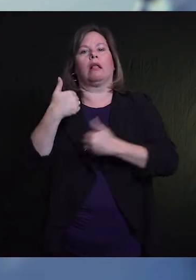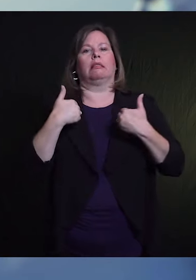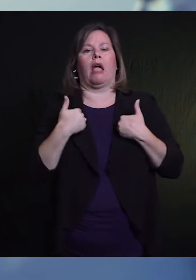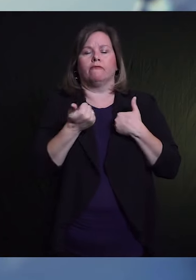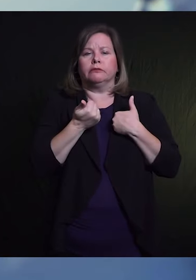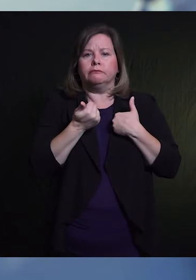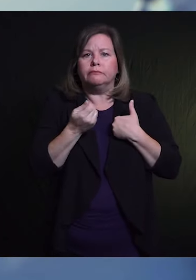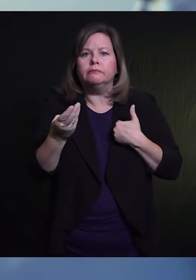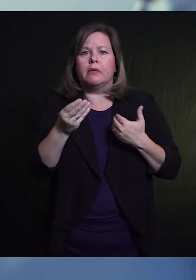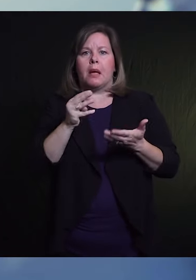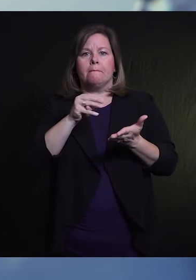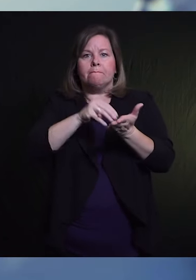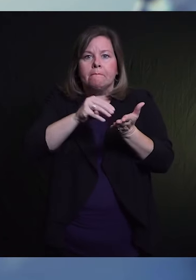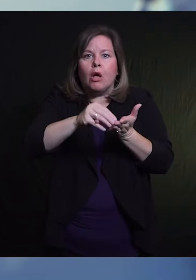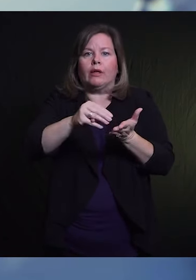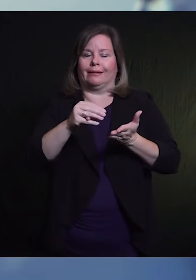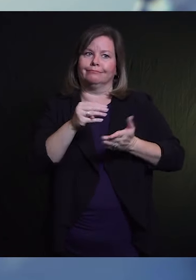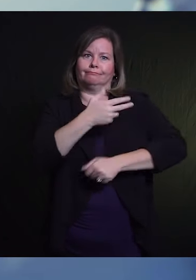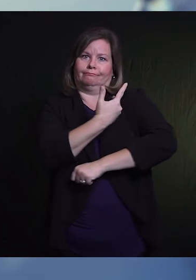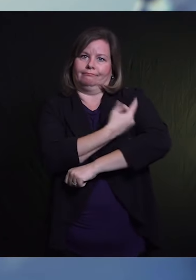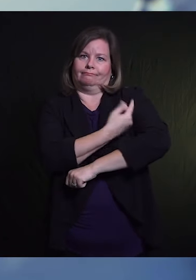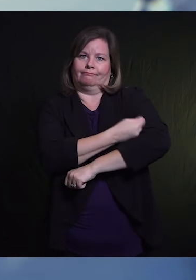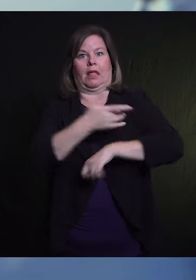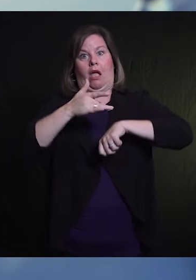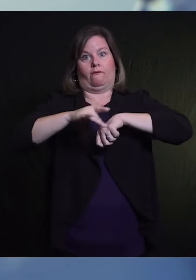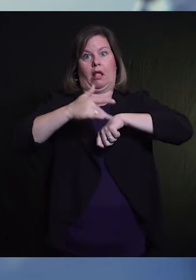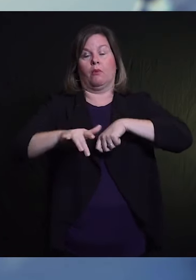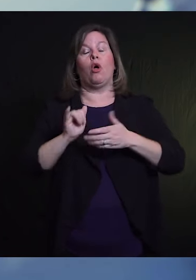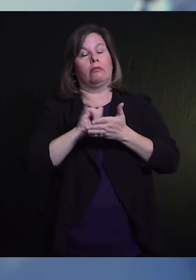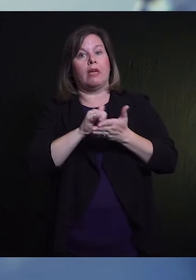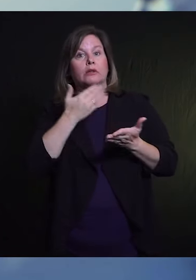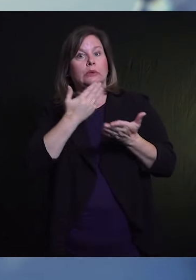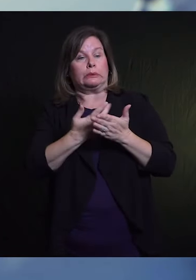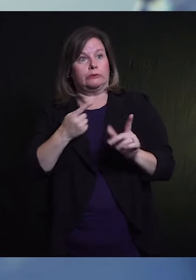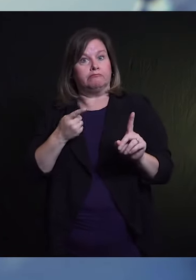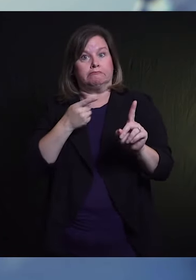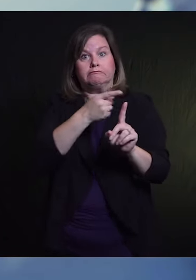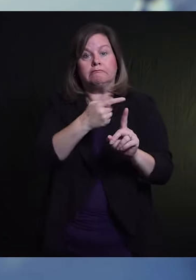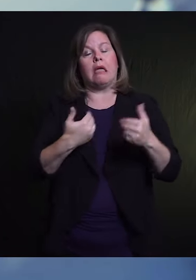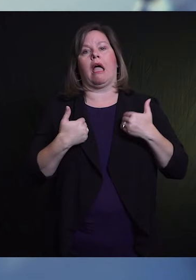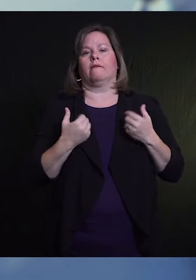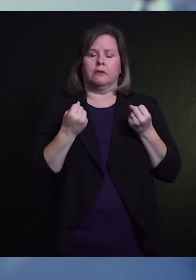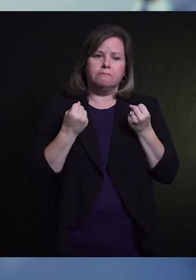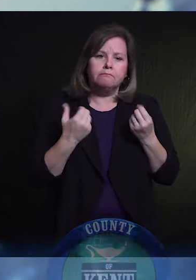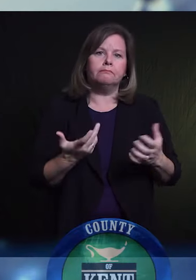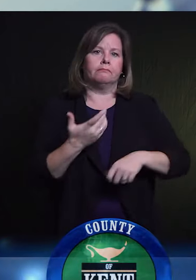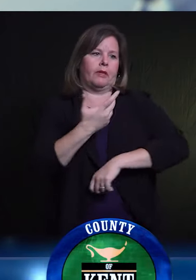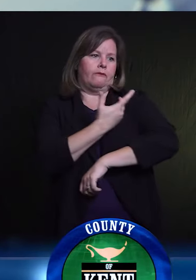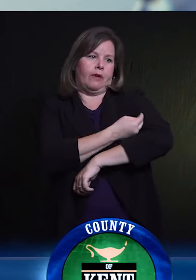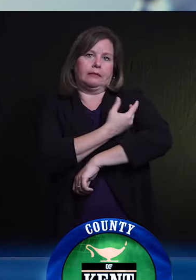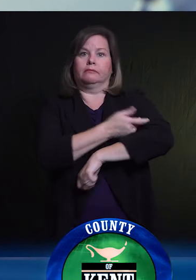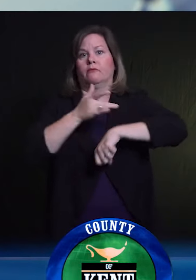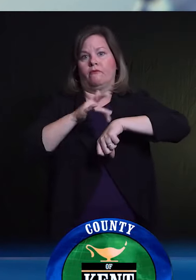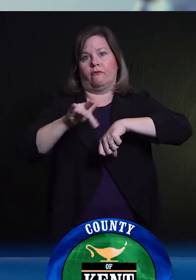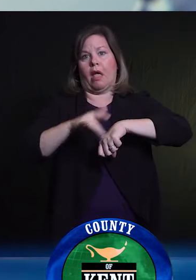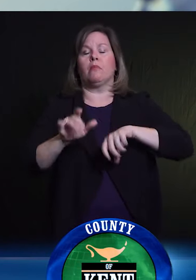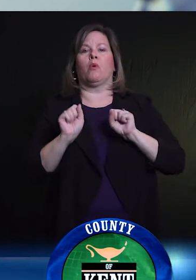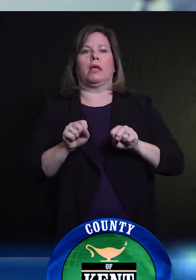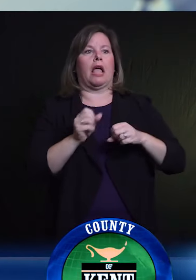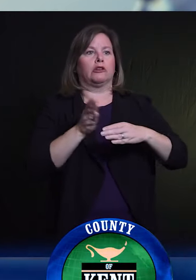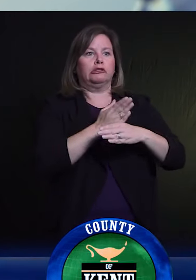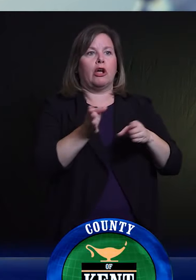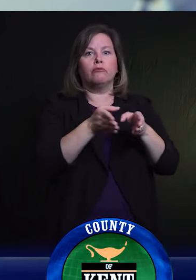And this is really the ultimate goal here, is that we get to a point where we have vaccine that we can share with the community, and we can get to